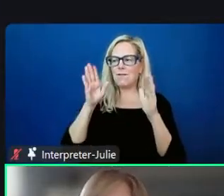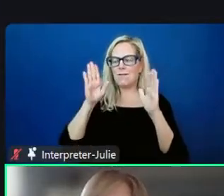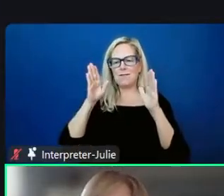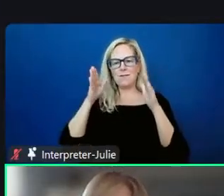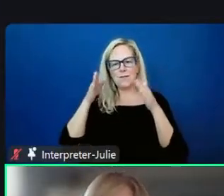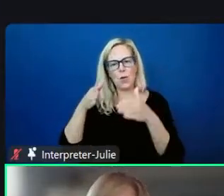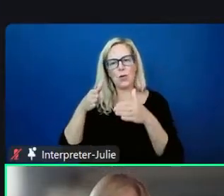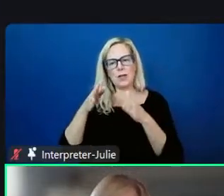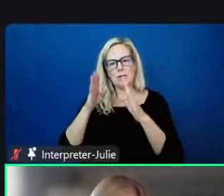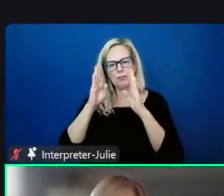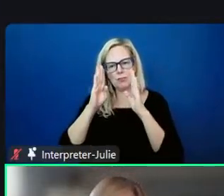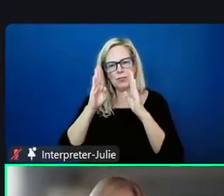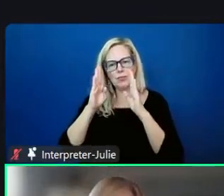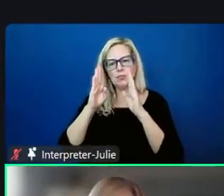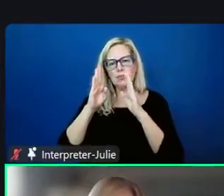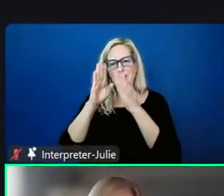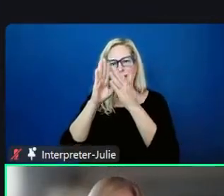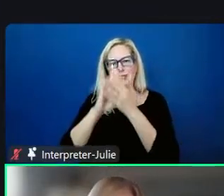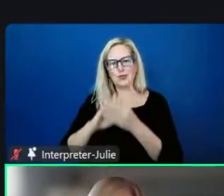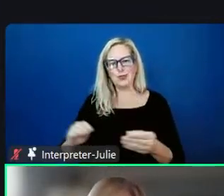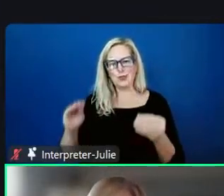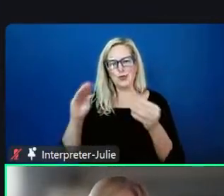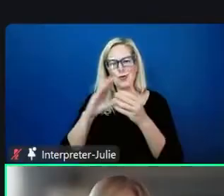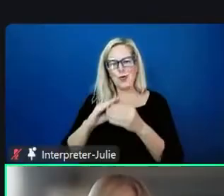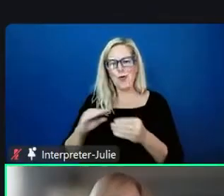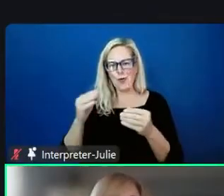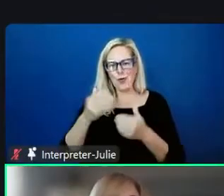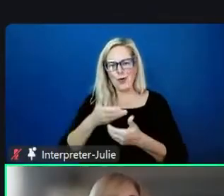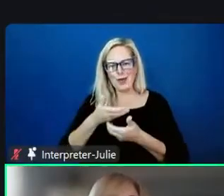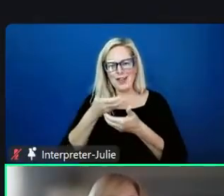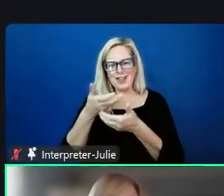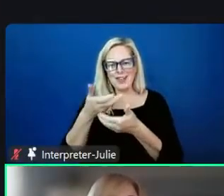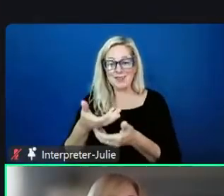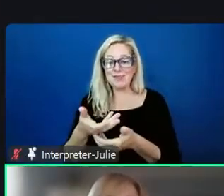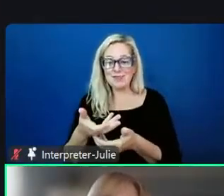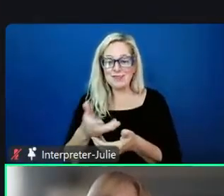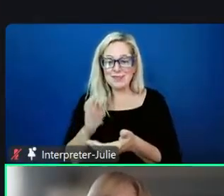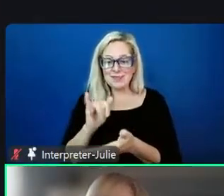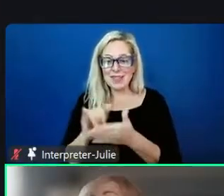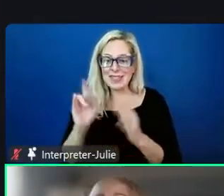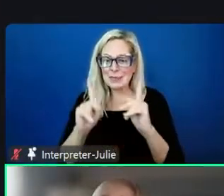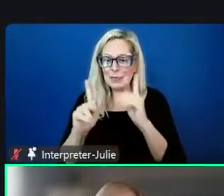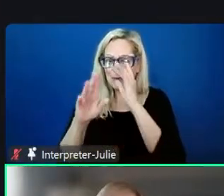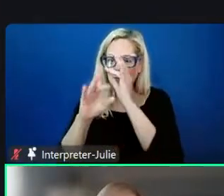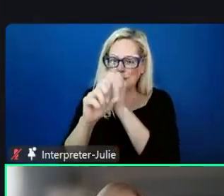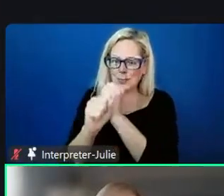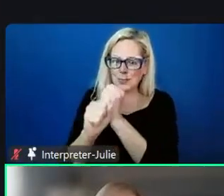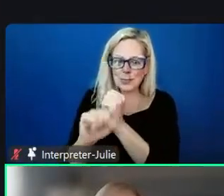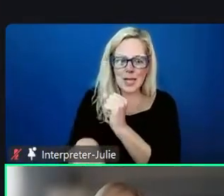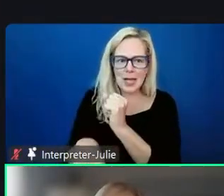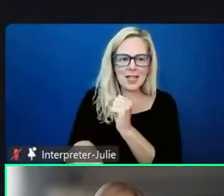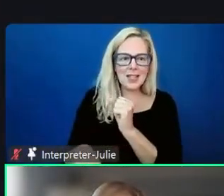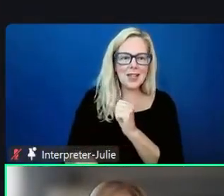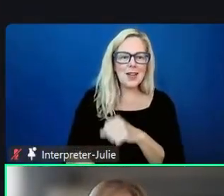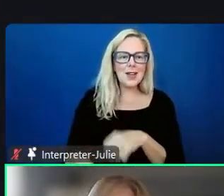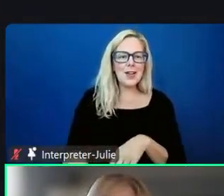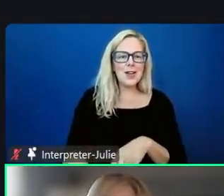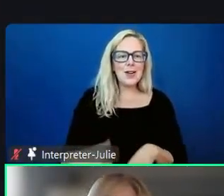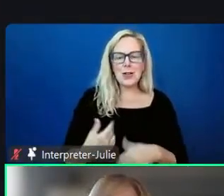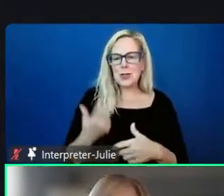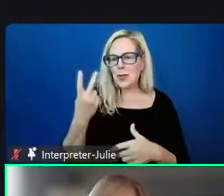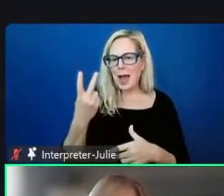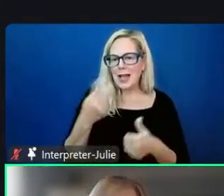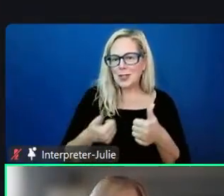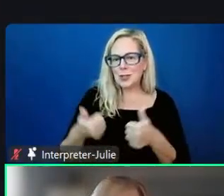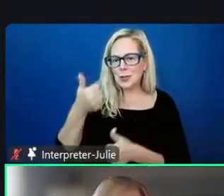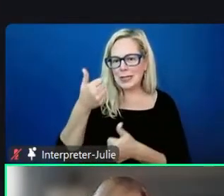events, that seem to be what people really seem to gravitate to. And so our event kicked off with 2 of our executive sponsors,